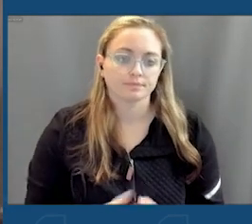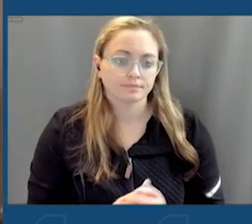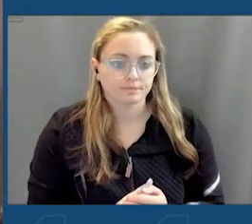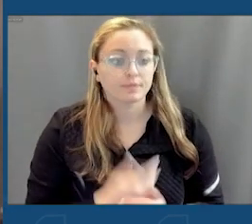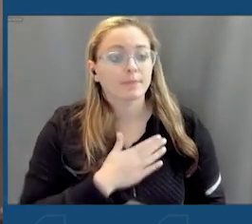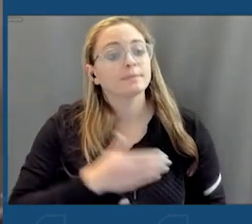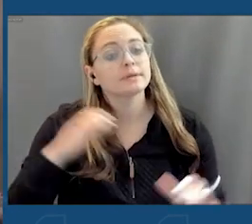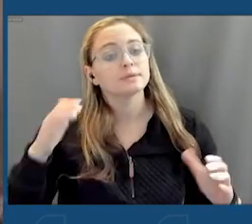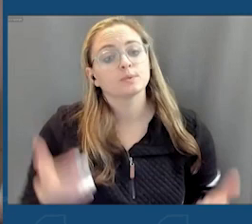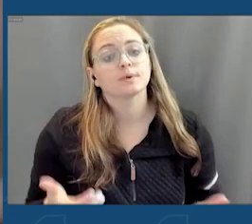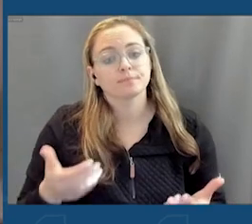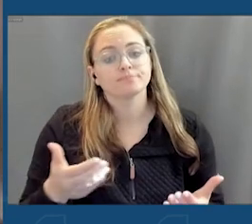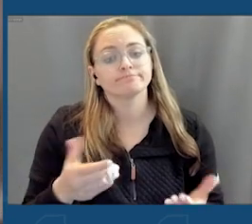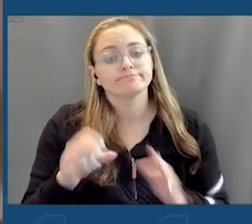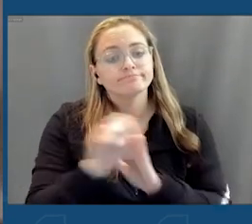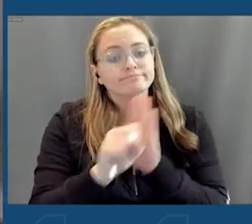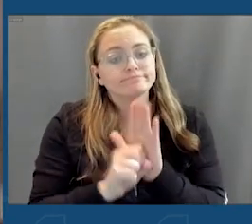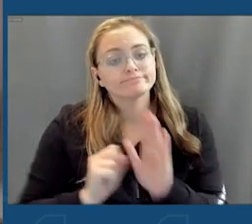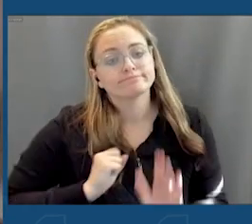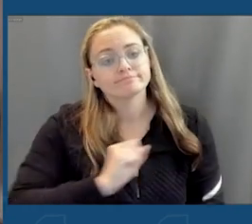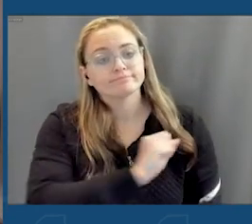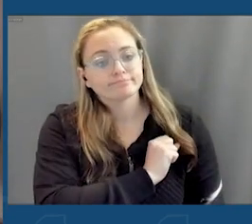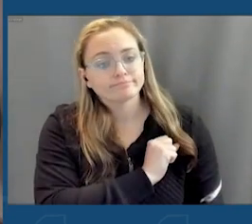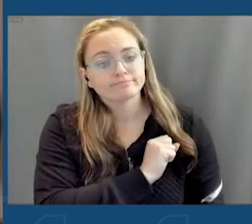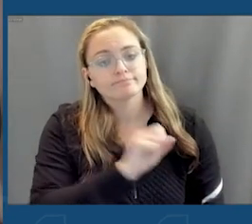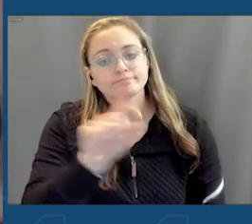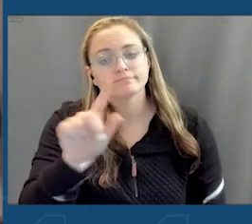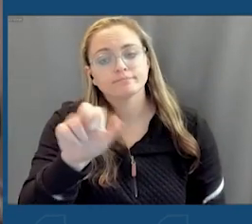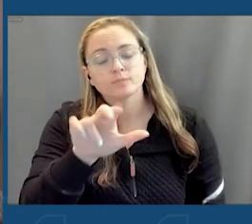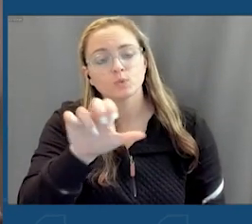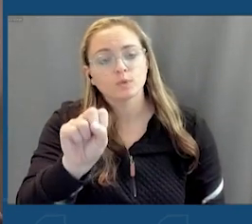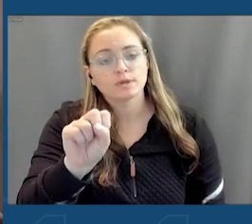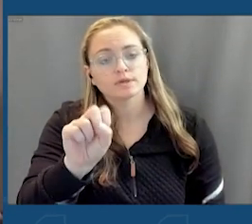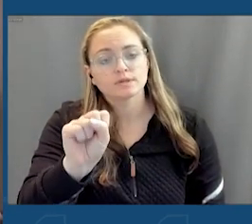Please welcome State Senator Luis Sepulveda.